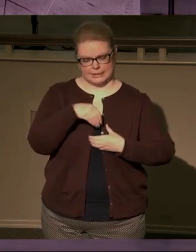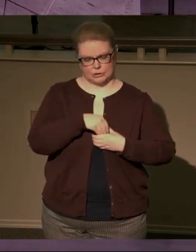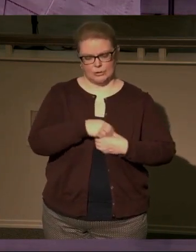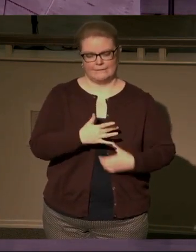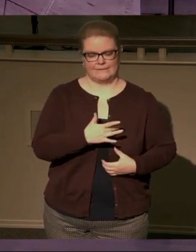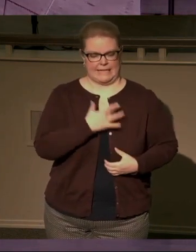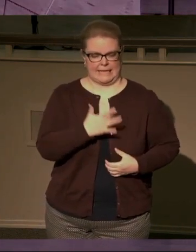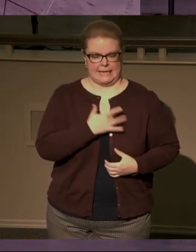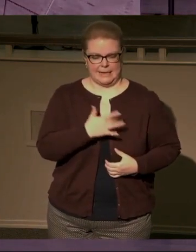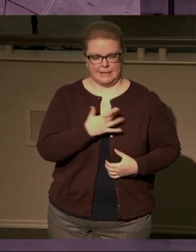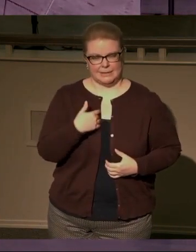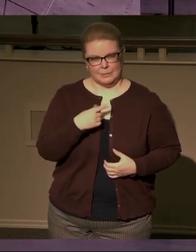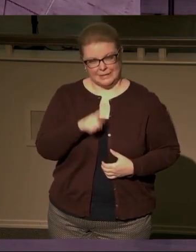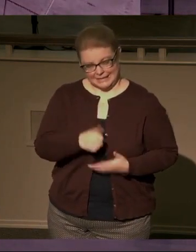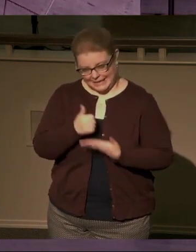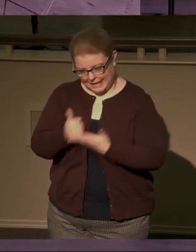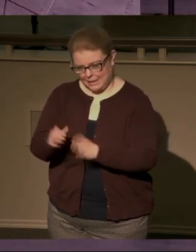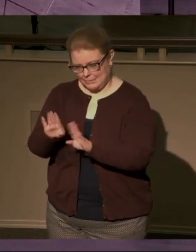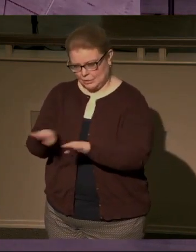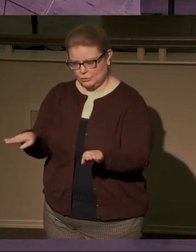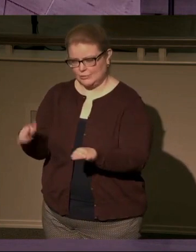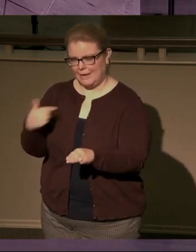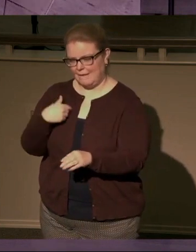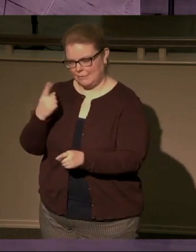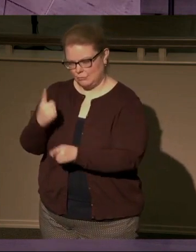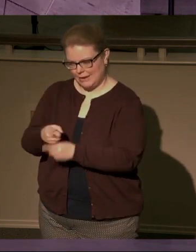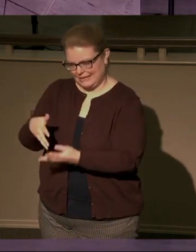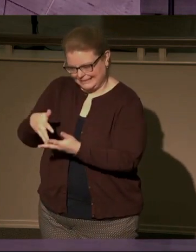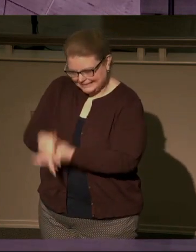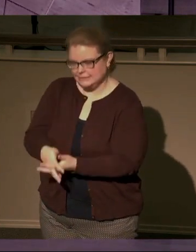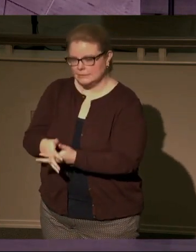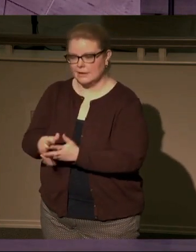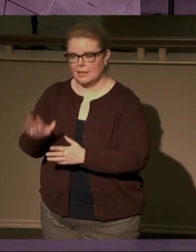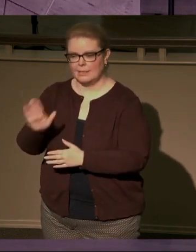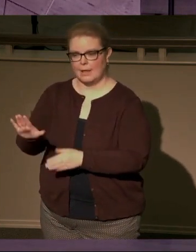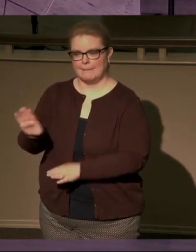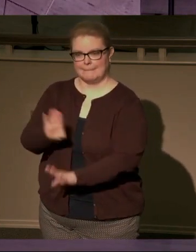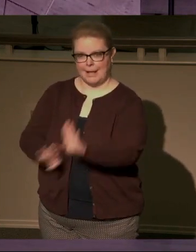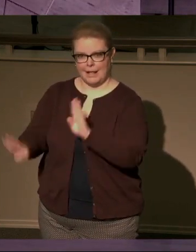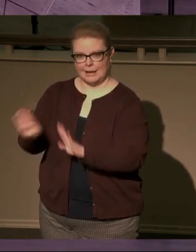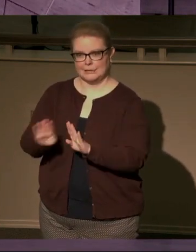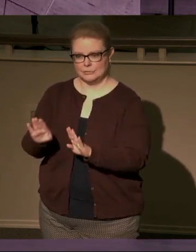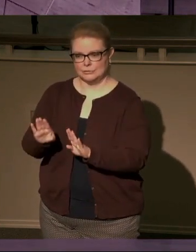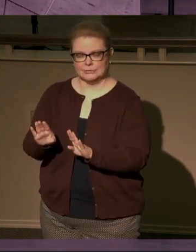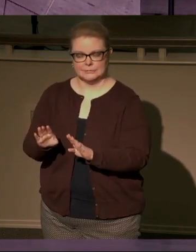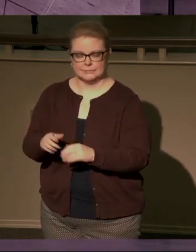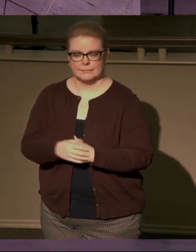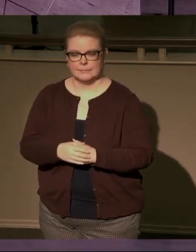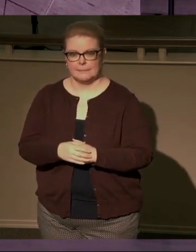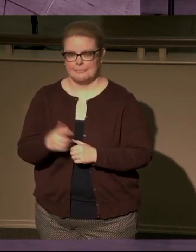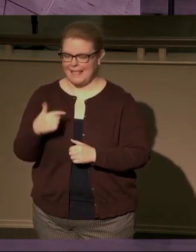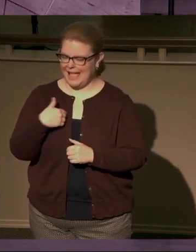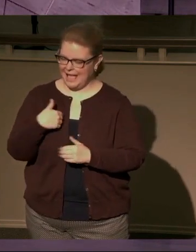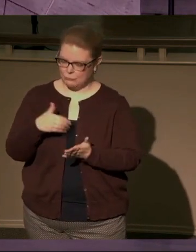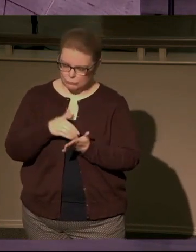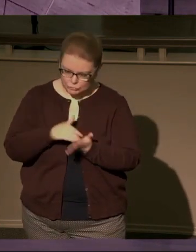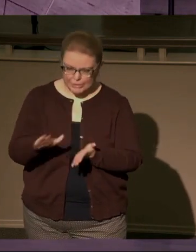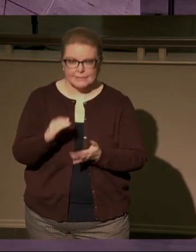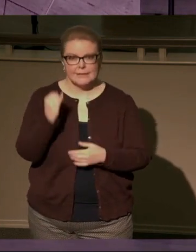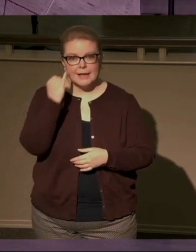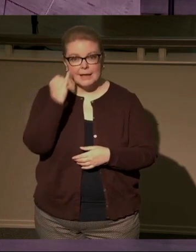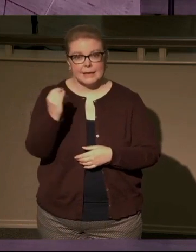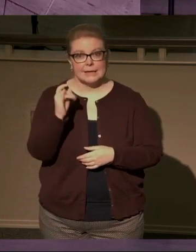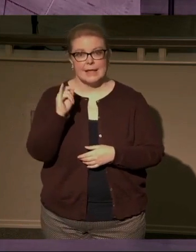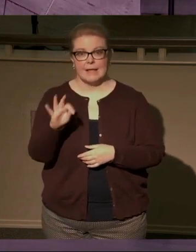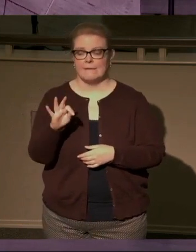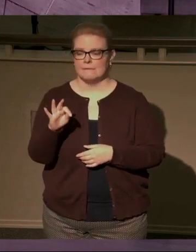and we need to help our kids get anchored to their biology. I reject the idea of